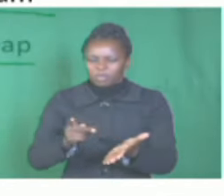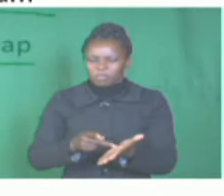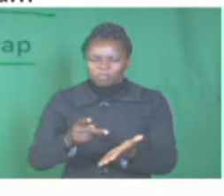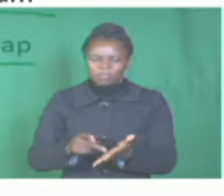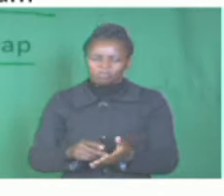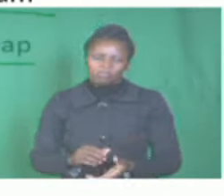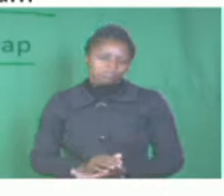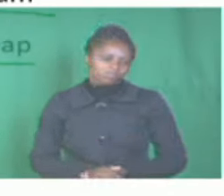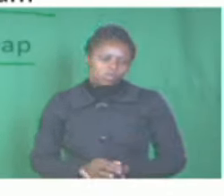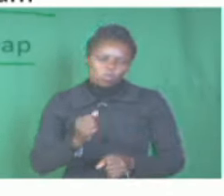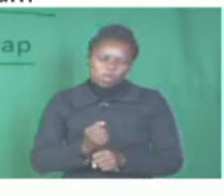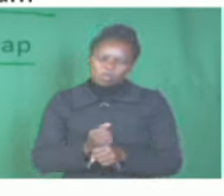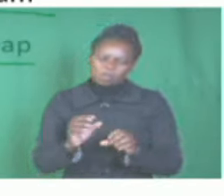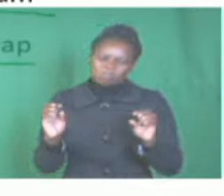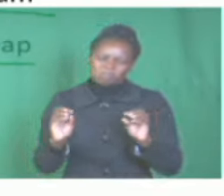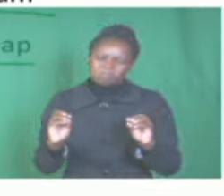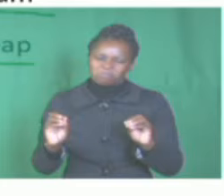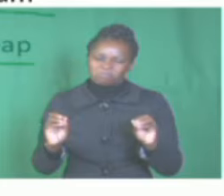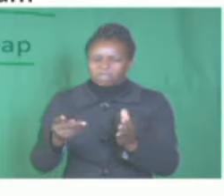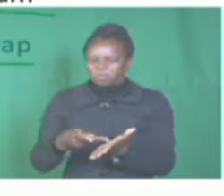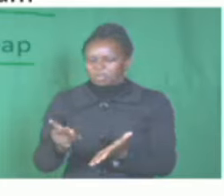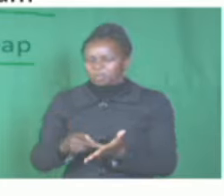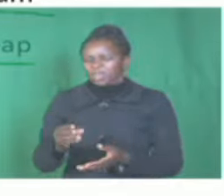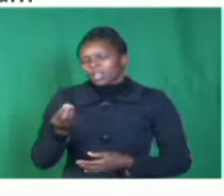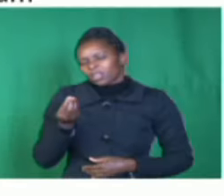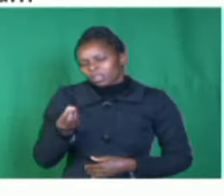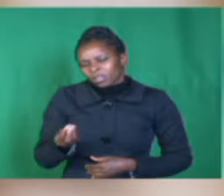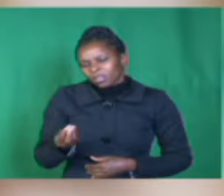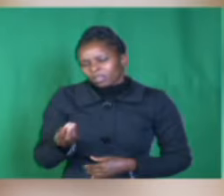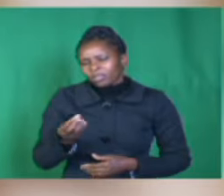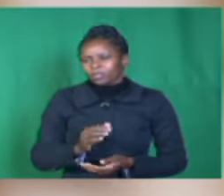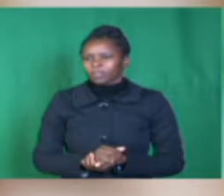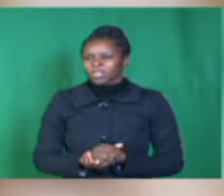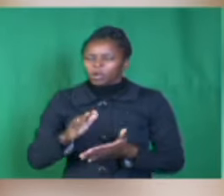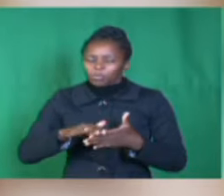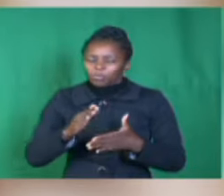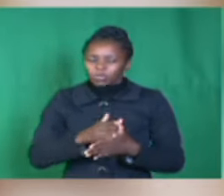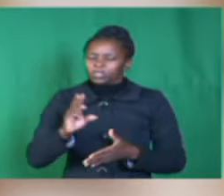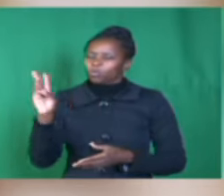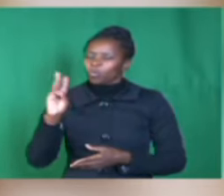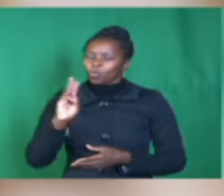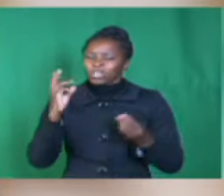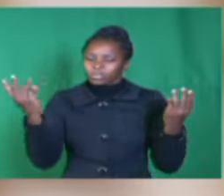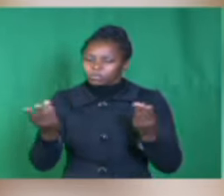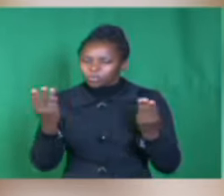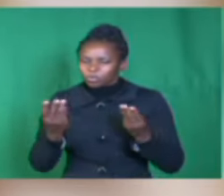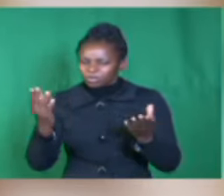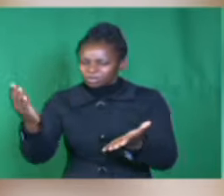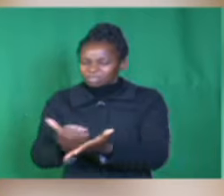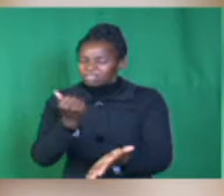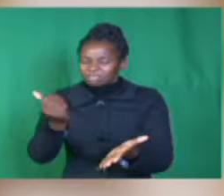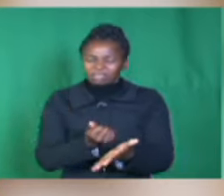for almost nothing because the money that they would pay them for working were taken back by paying